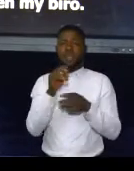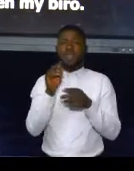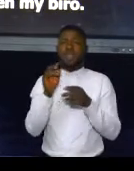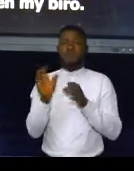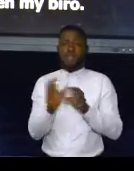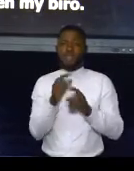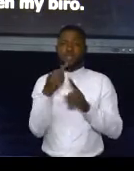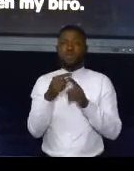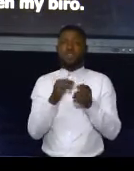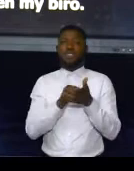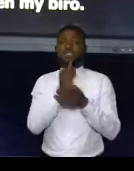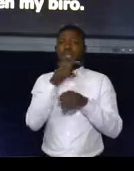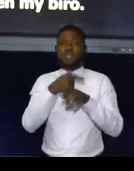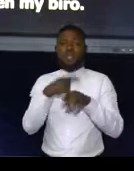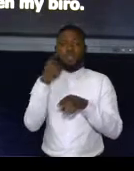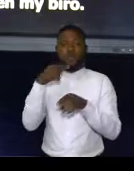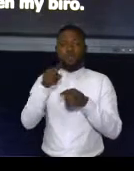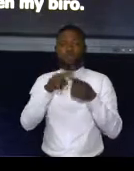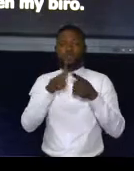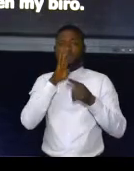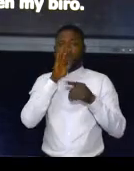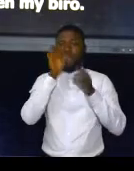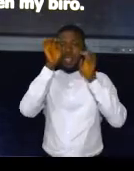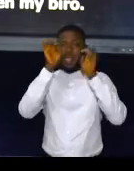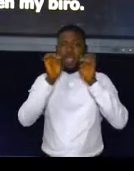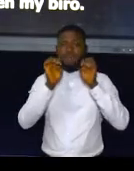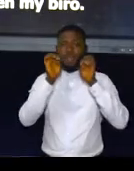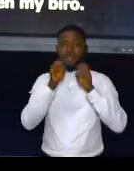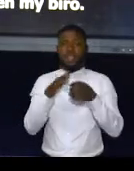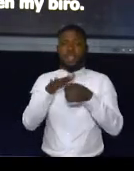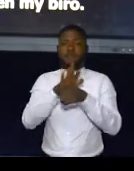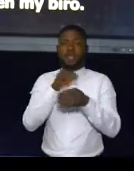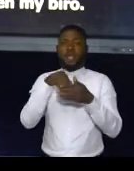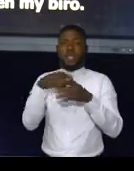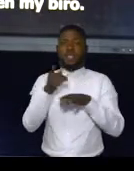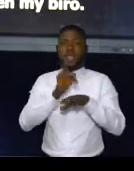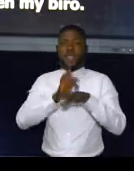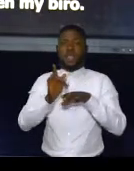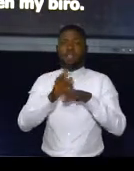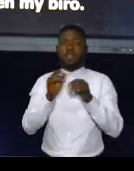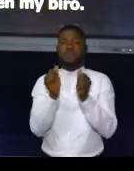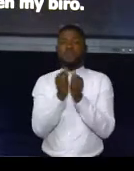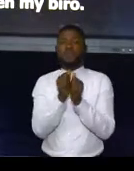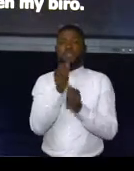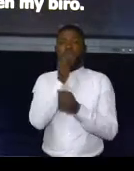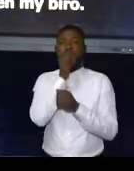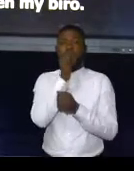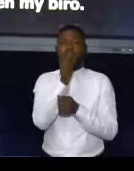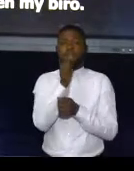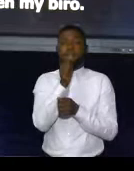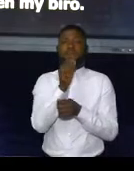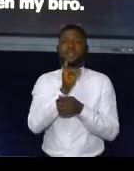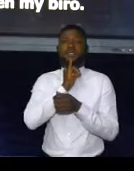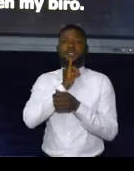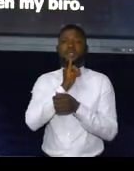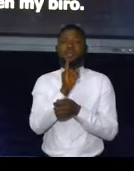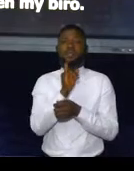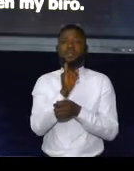verbs, then it is time for you to be evaluated. Fill in the gaps with